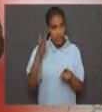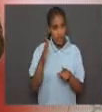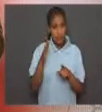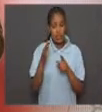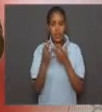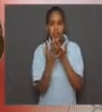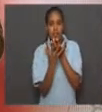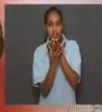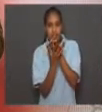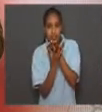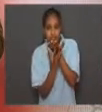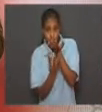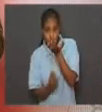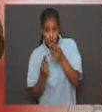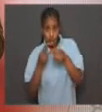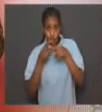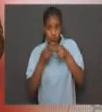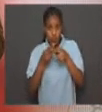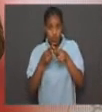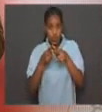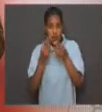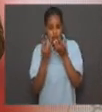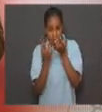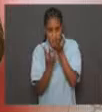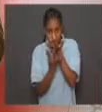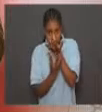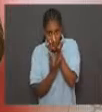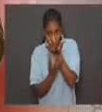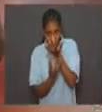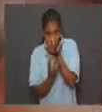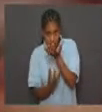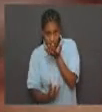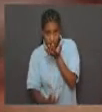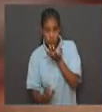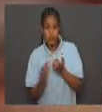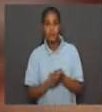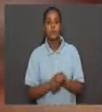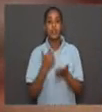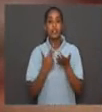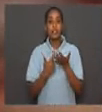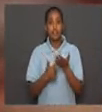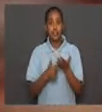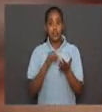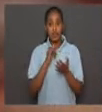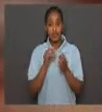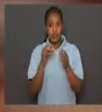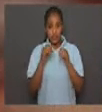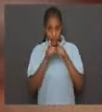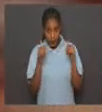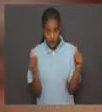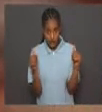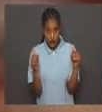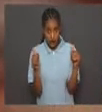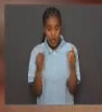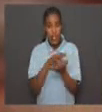of distillation known as fractional distillation. This is the separation